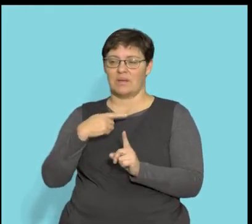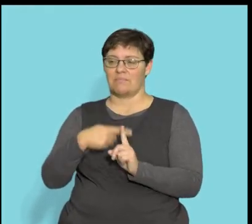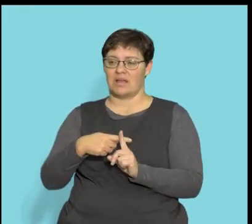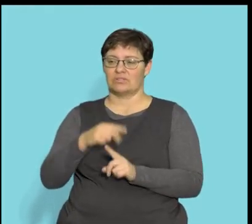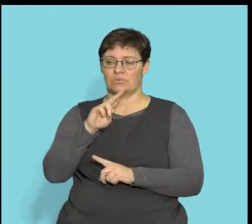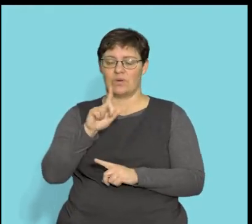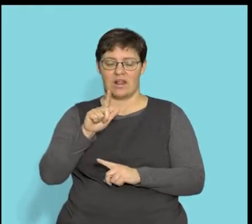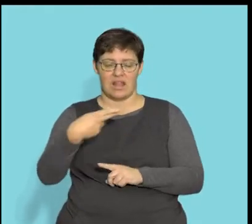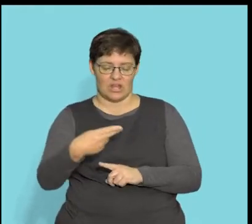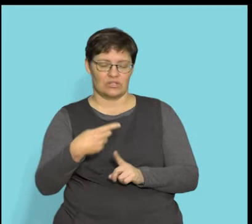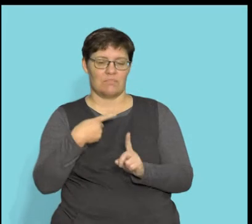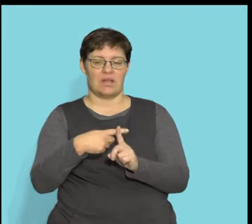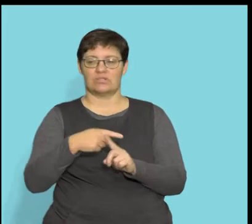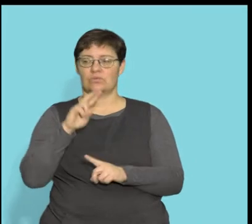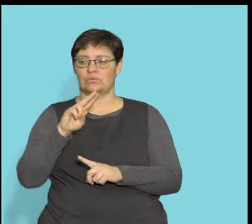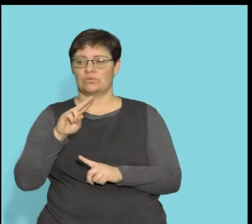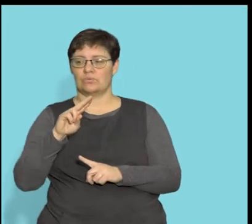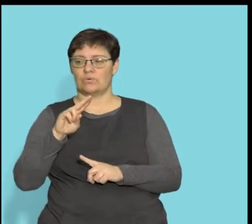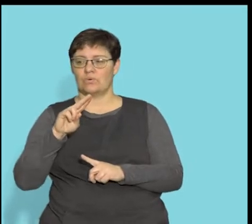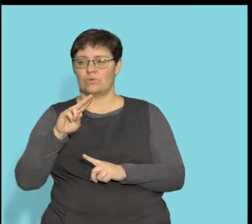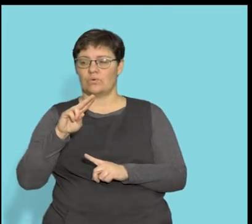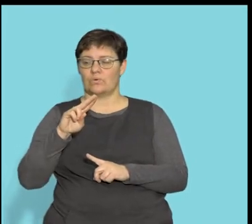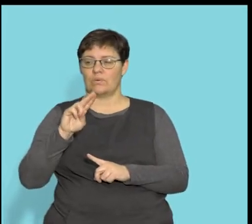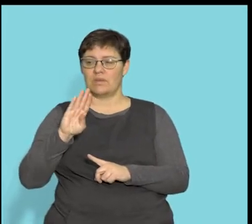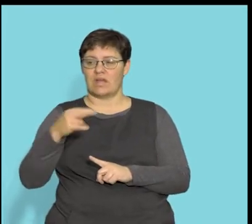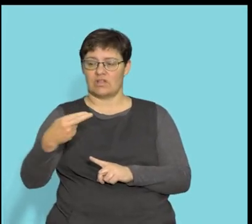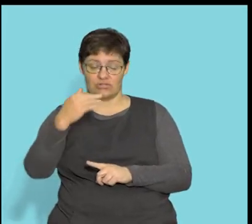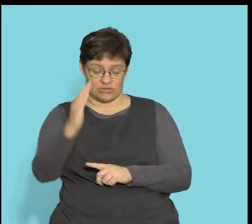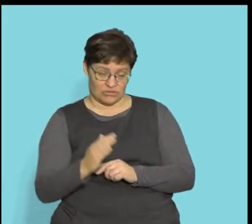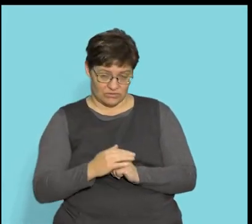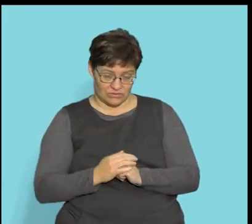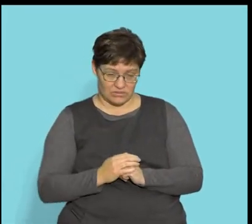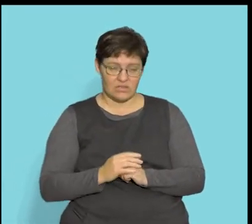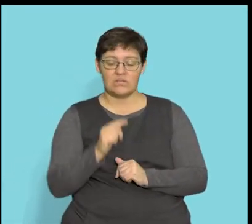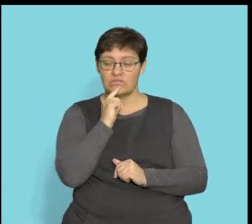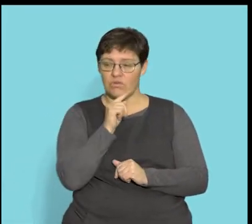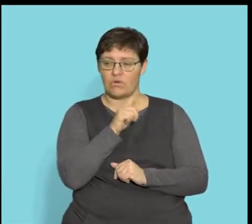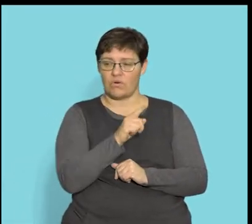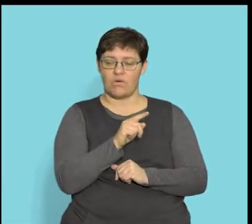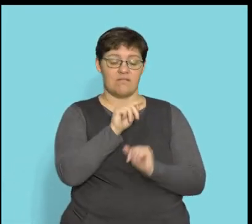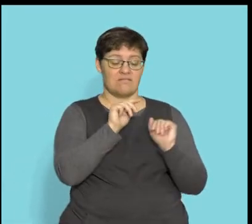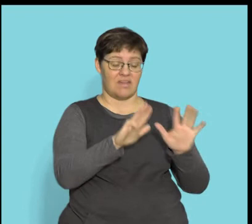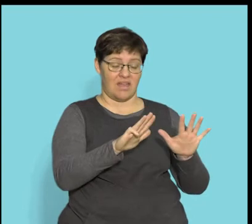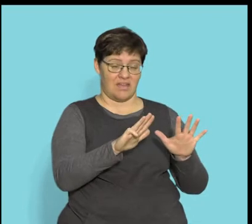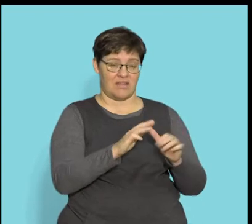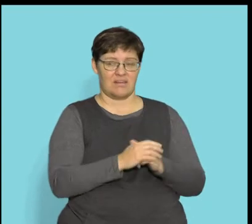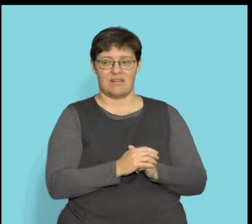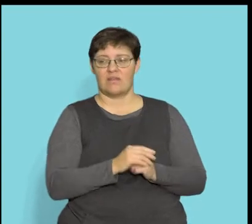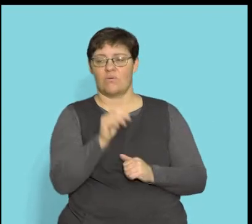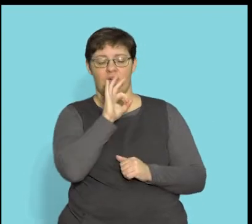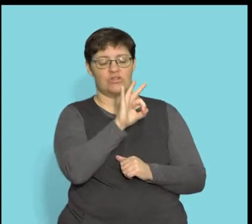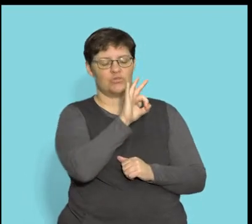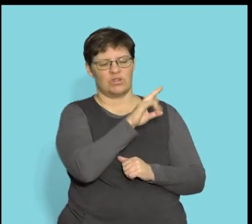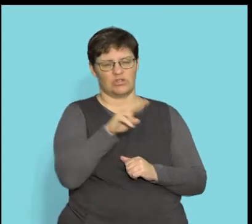area will give me the new surface area. So my scale factor squared will be 9, because